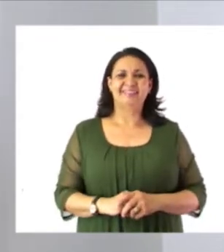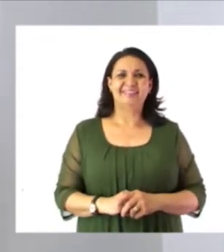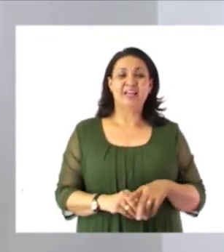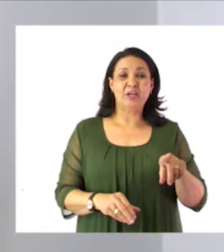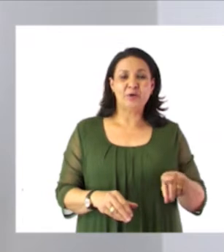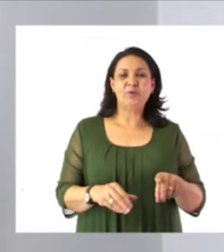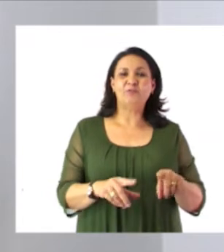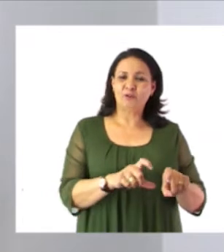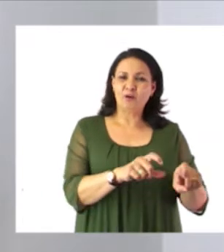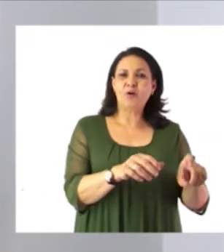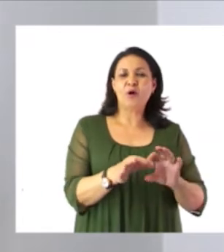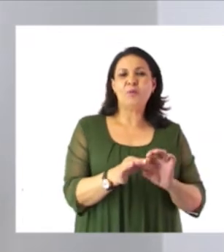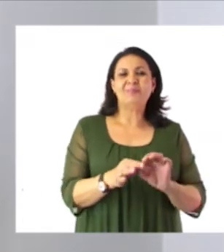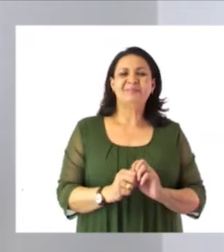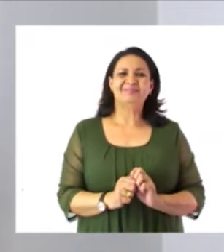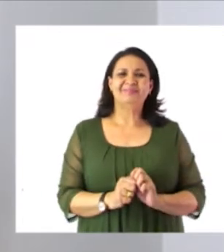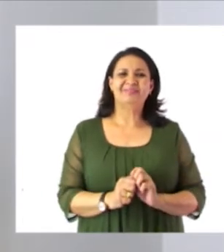yourselves.